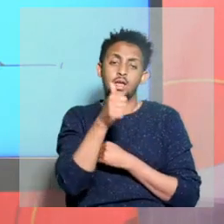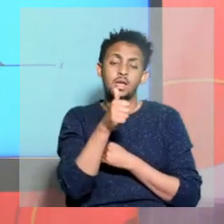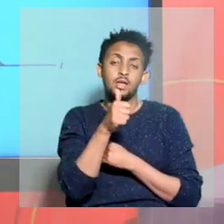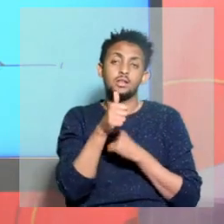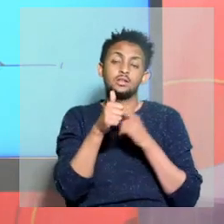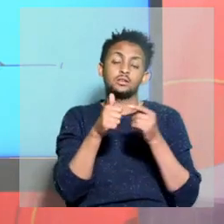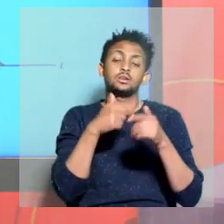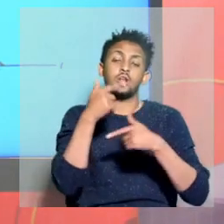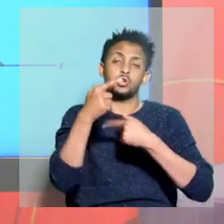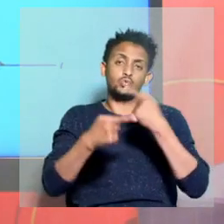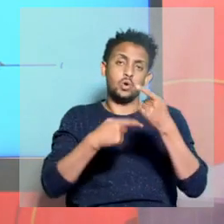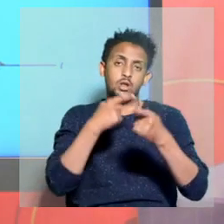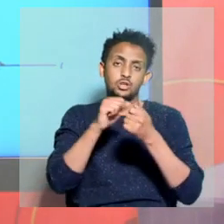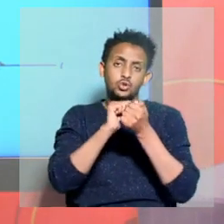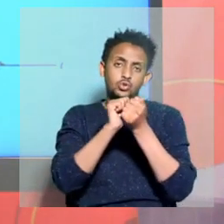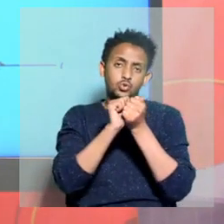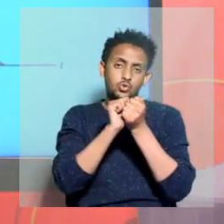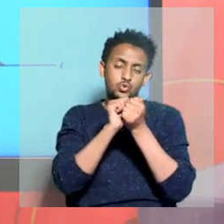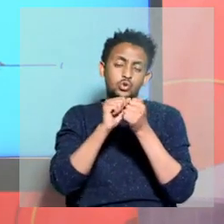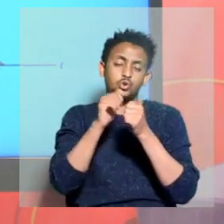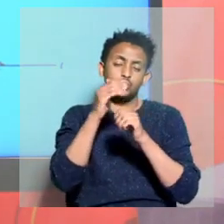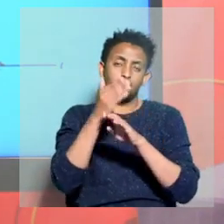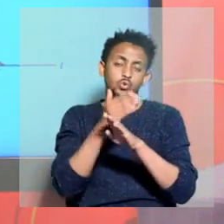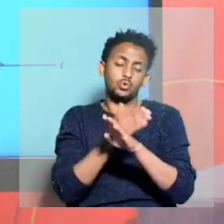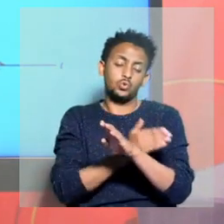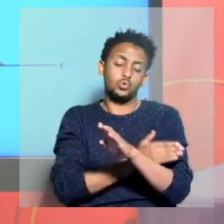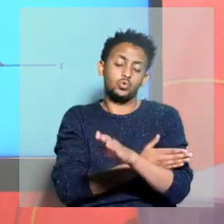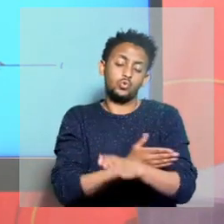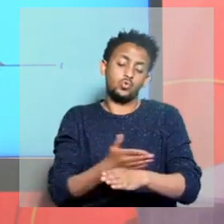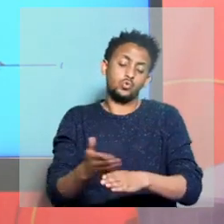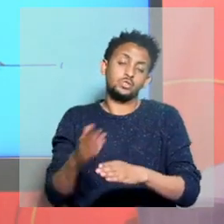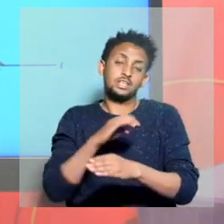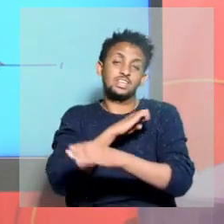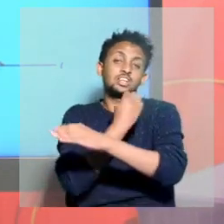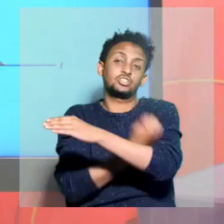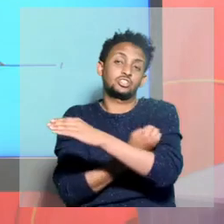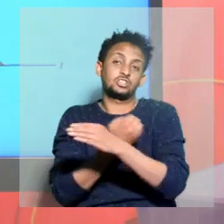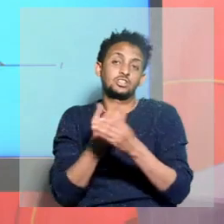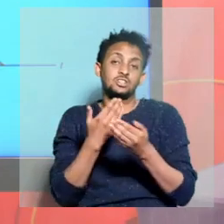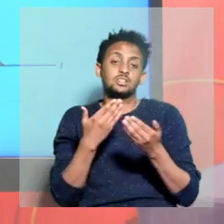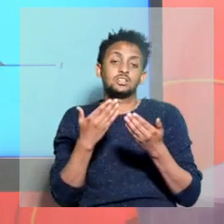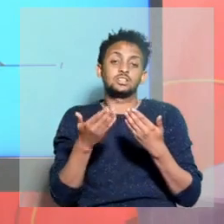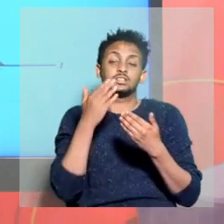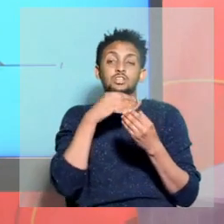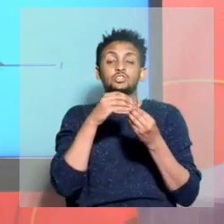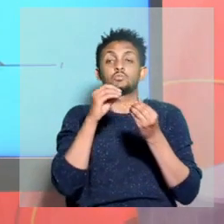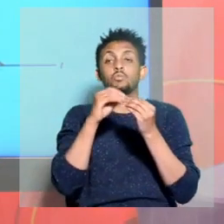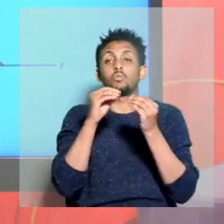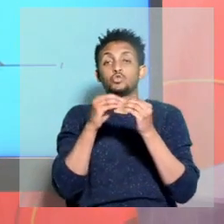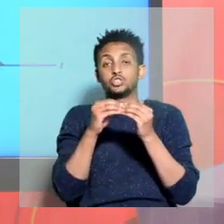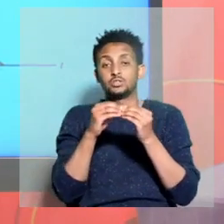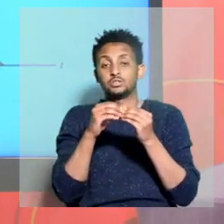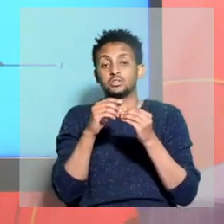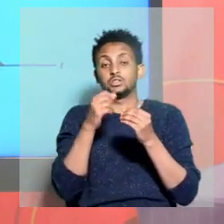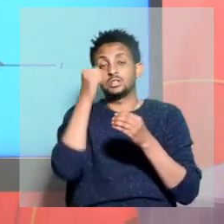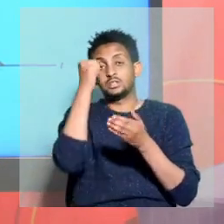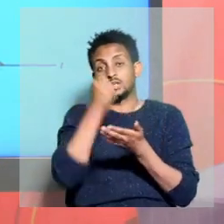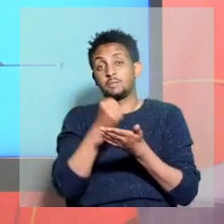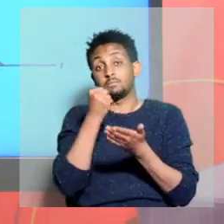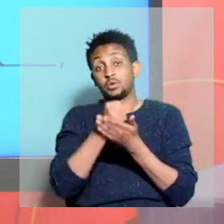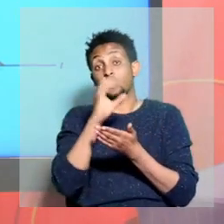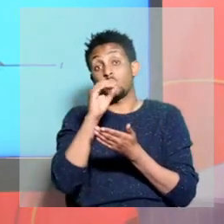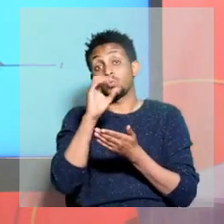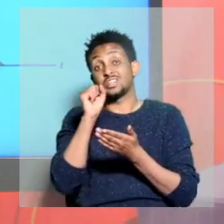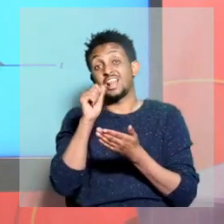particles, gradually it's losing its energy, and at last it stops. Such a motion is known to be damping oscillation. Damping